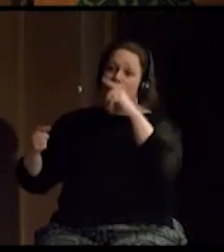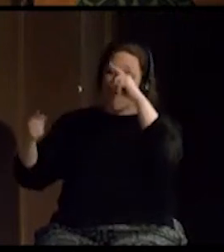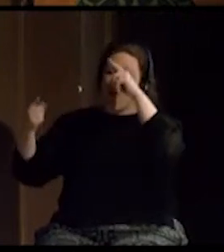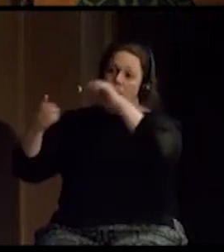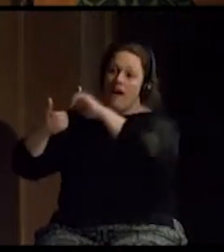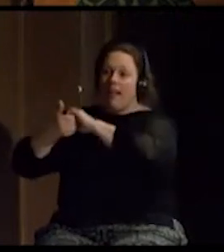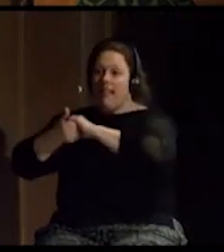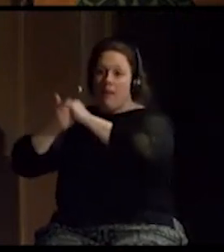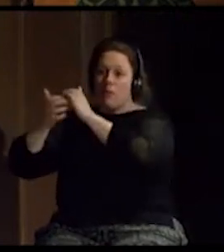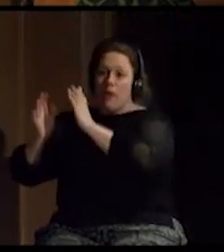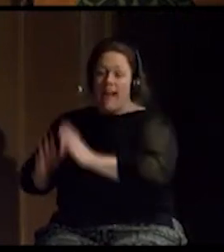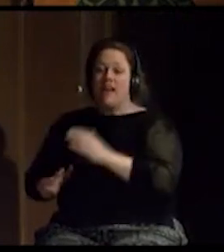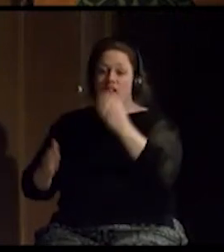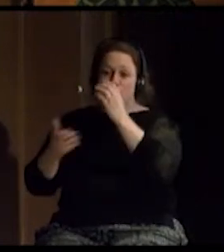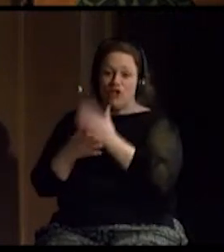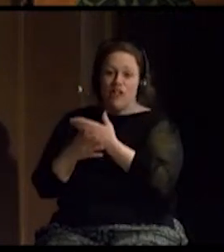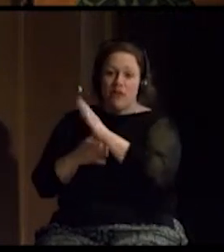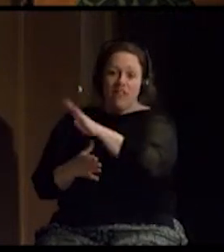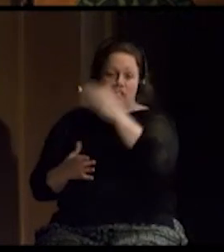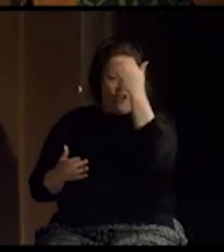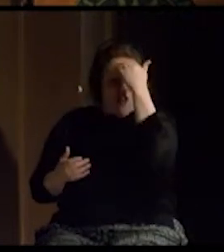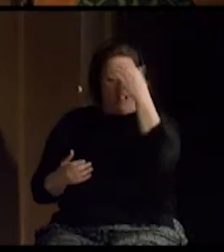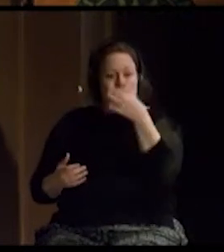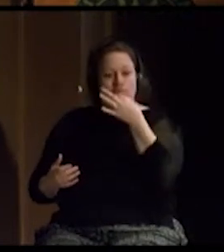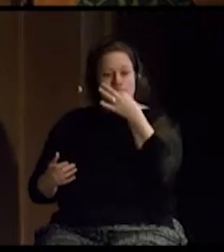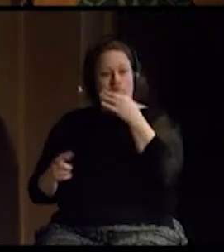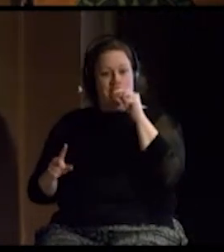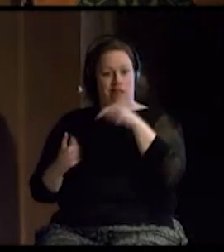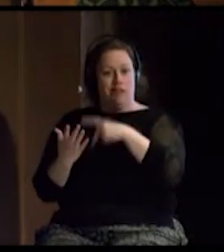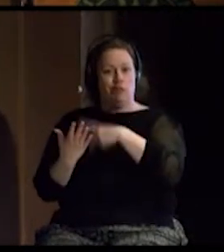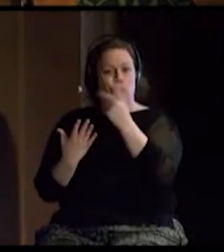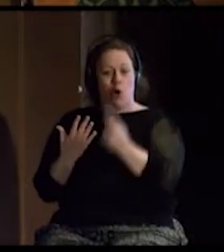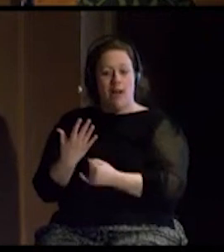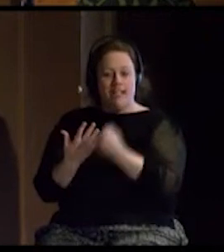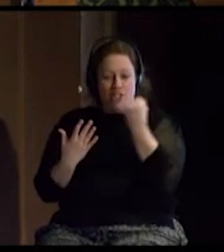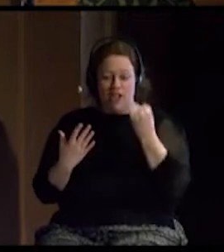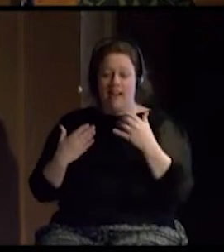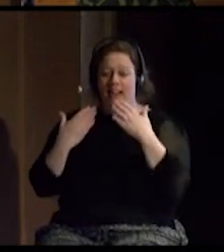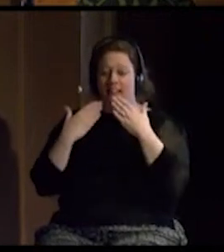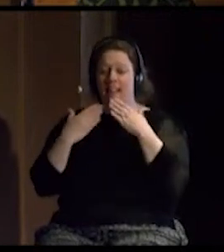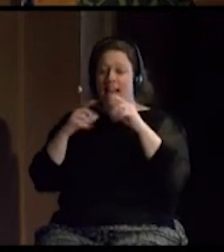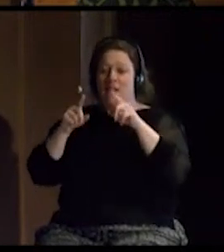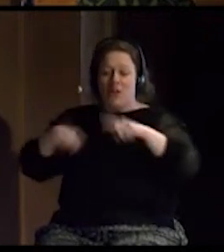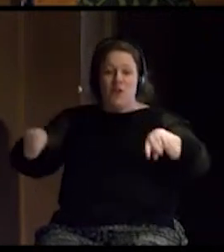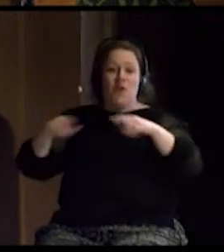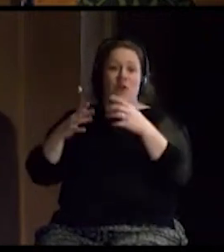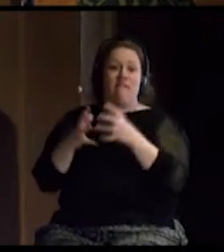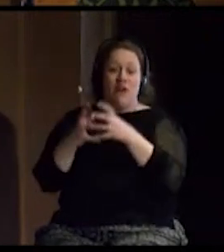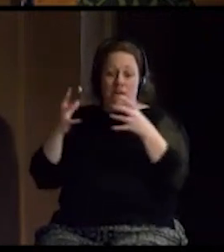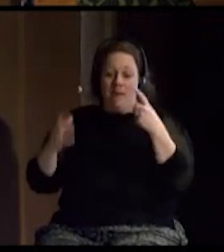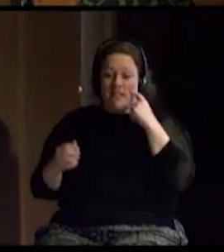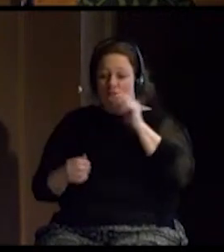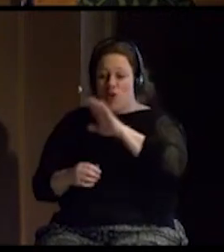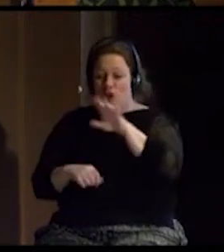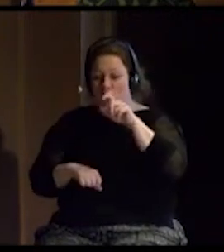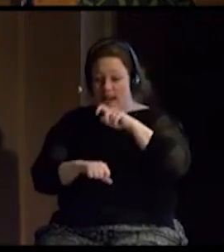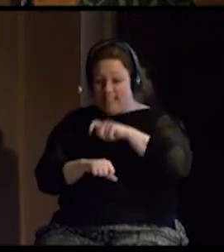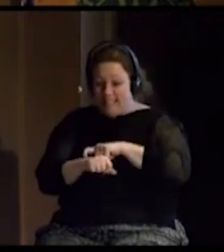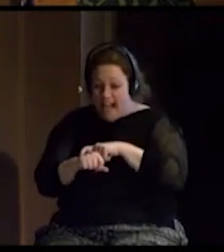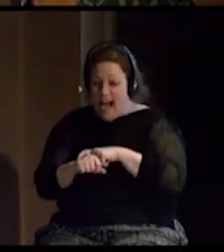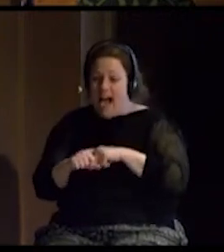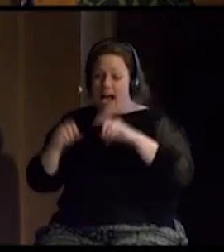for sharing their knowledge and expertise on this project. And thank you very much for your time and